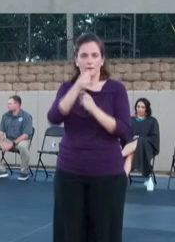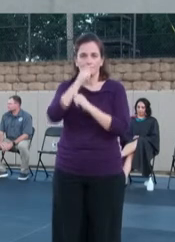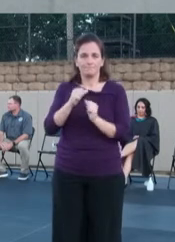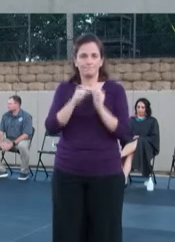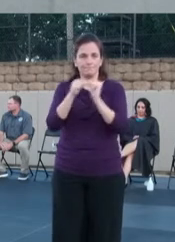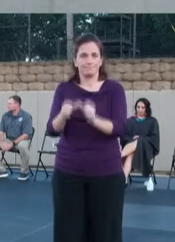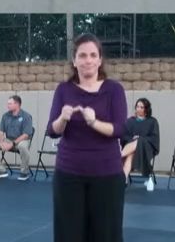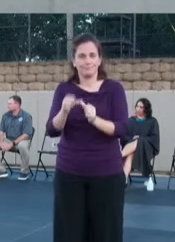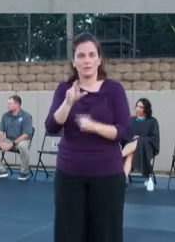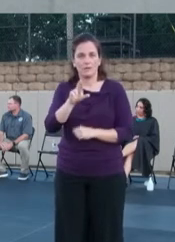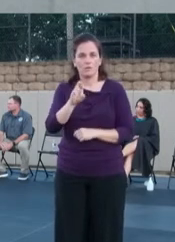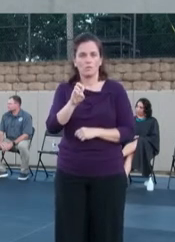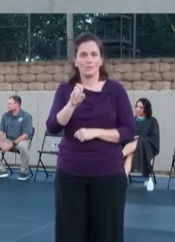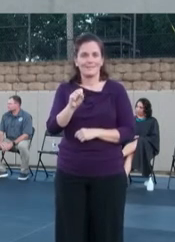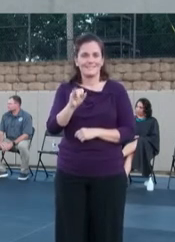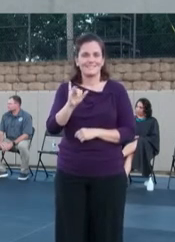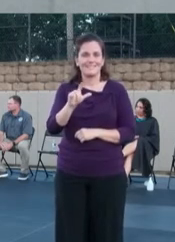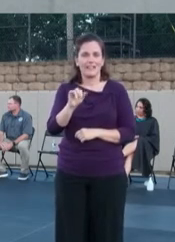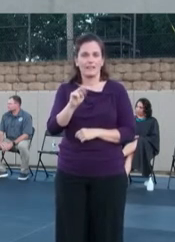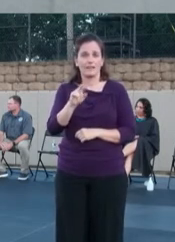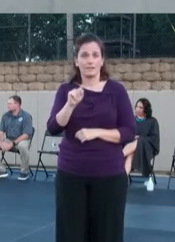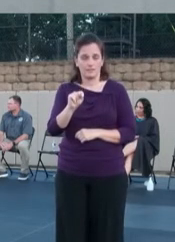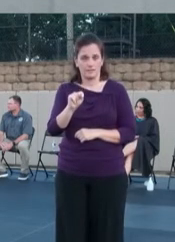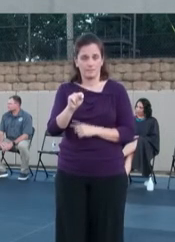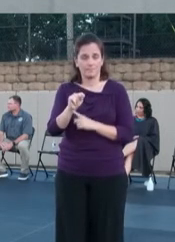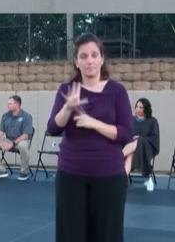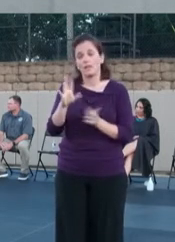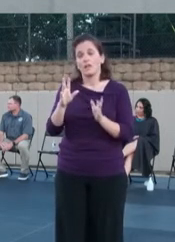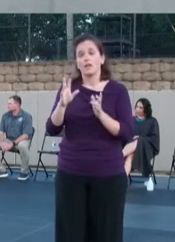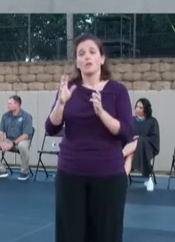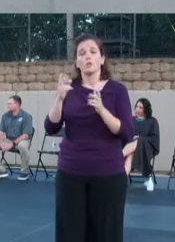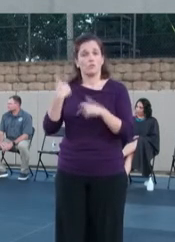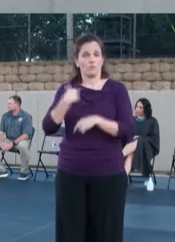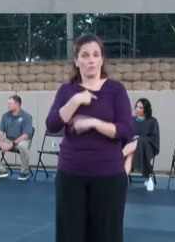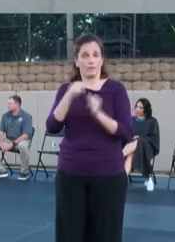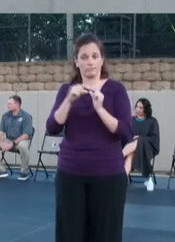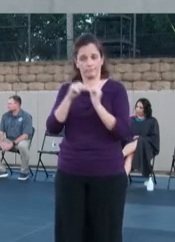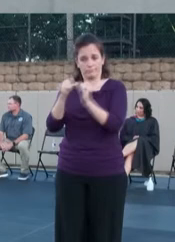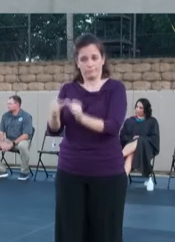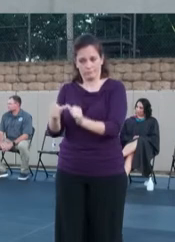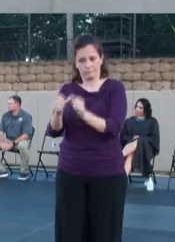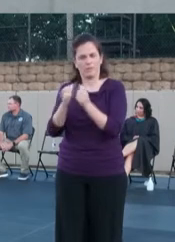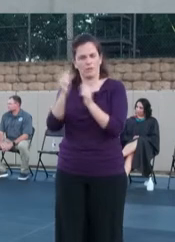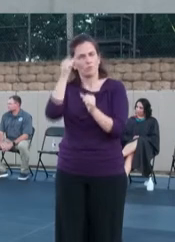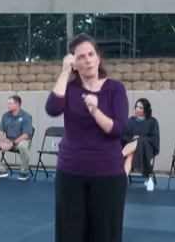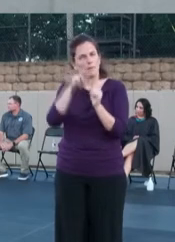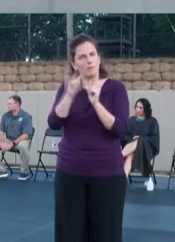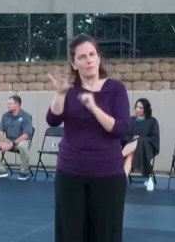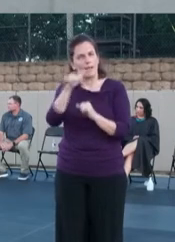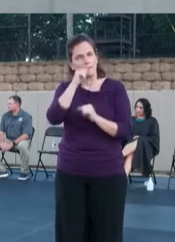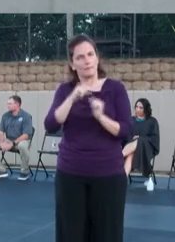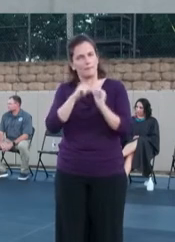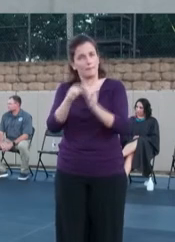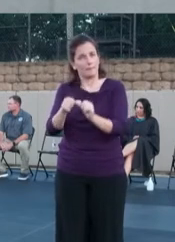on through our lives, may we remember this resilience and the strength that we had as a group